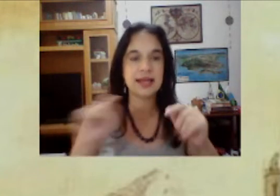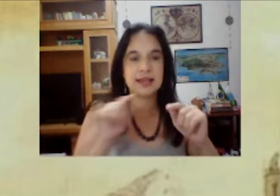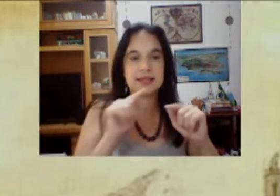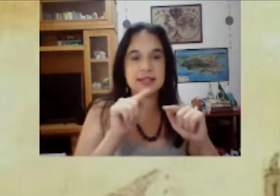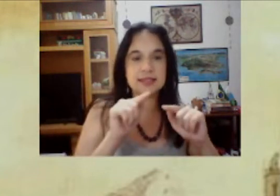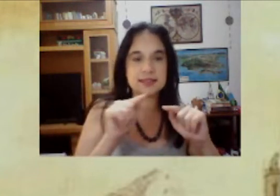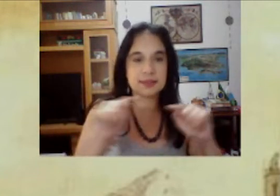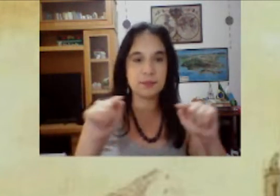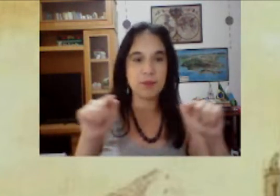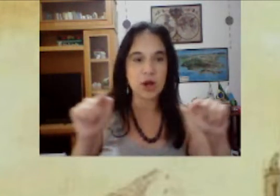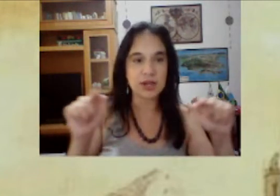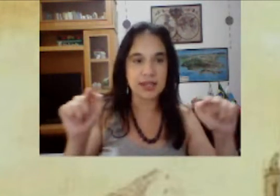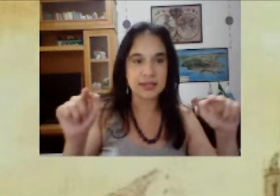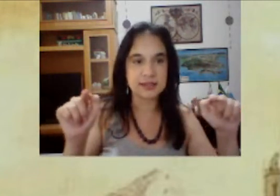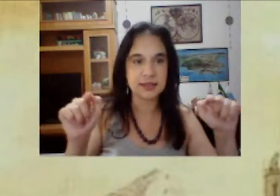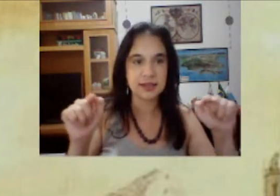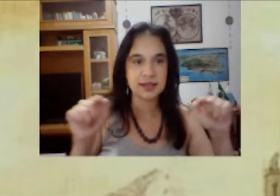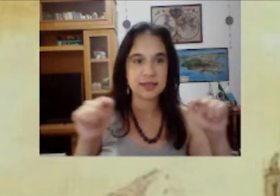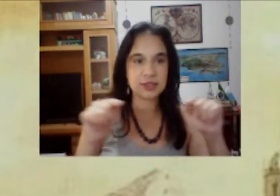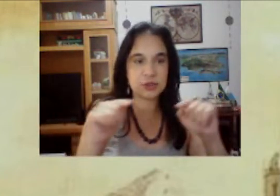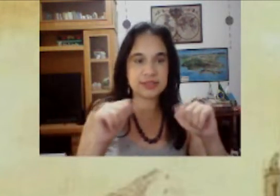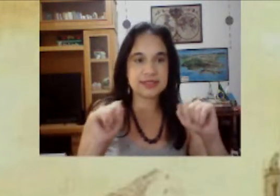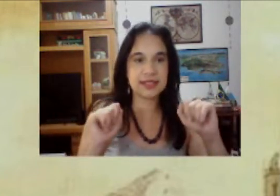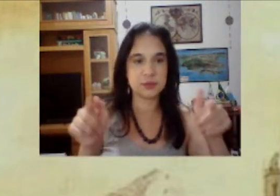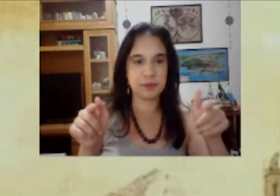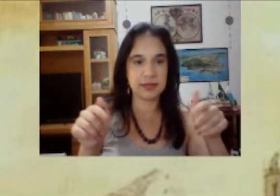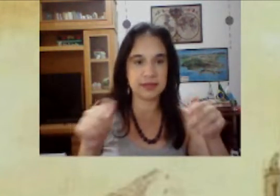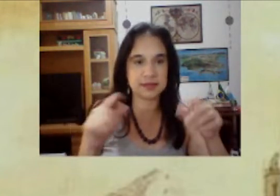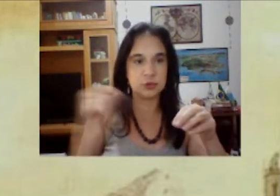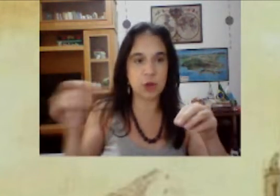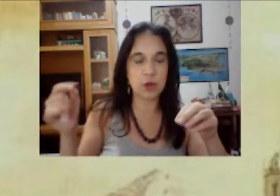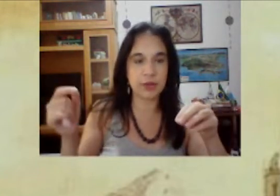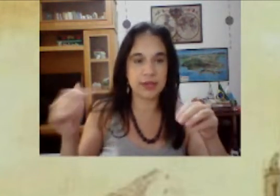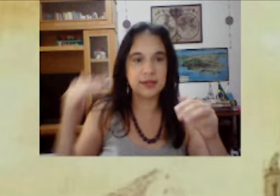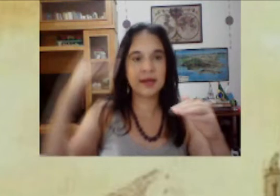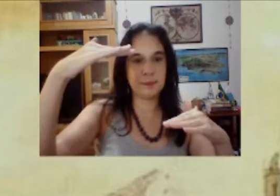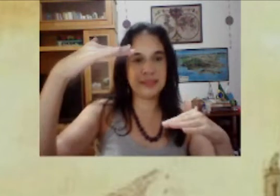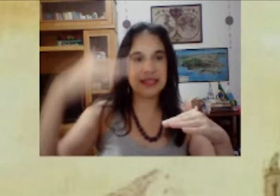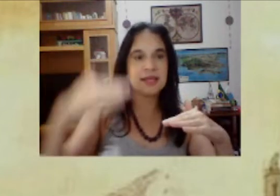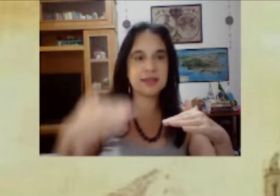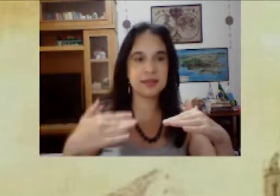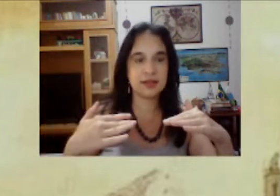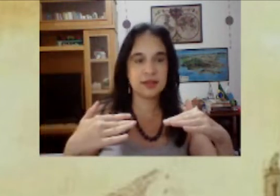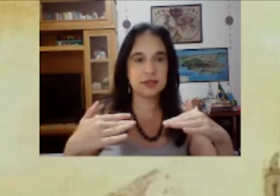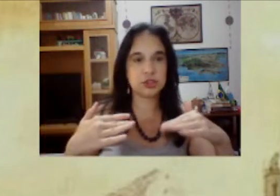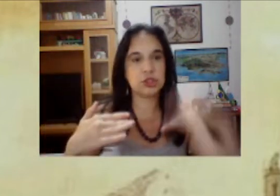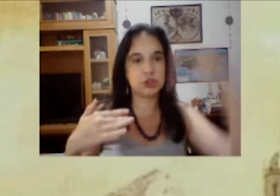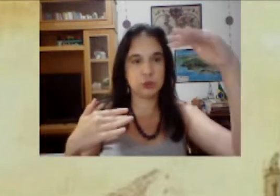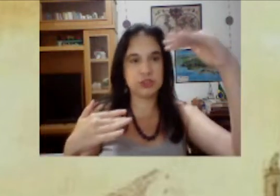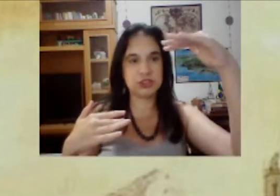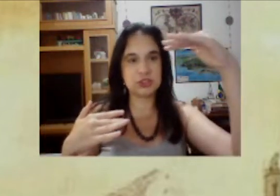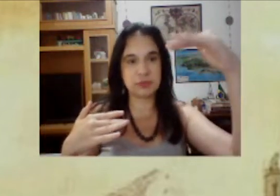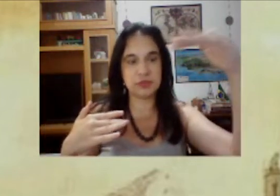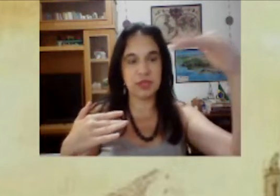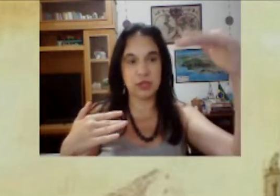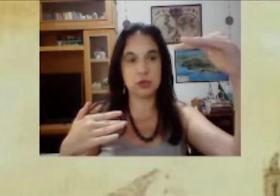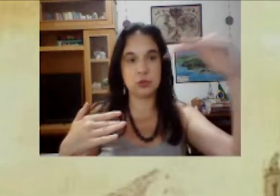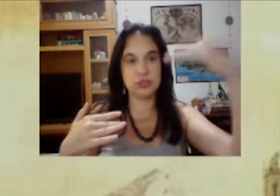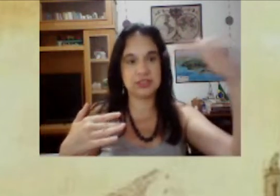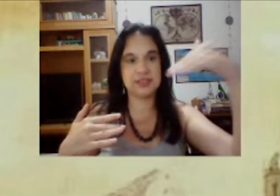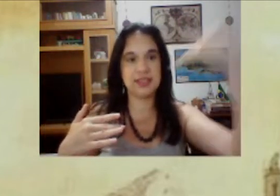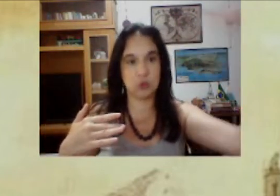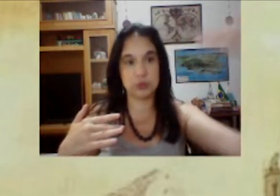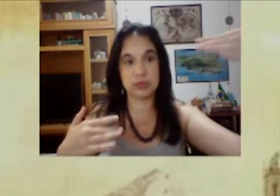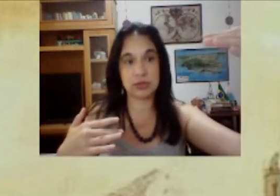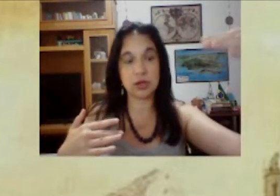that this market that you can see in this drawing beneath the church, which is on top of the hill,